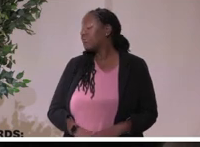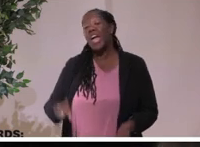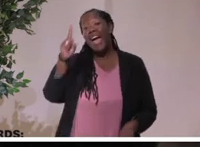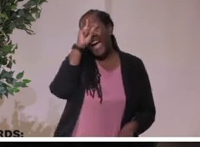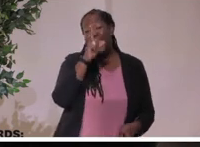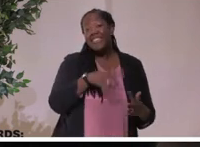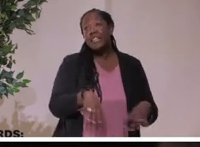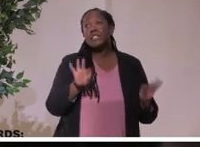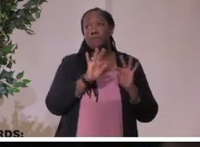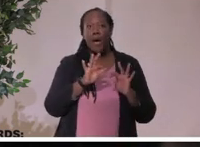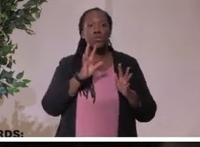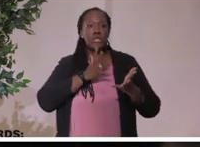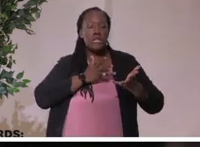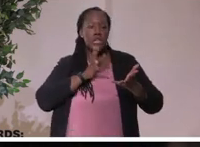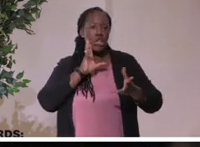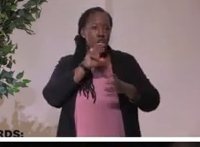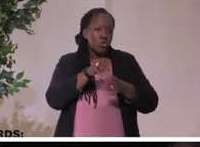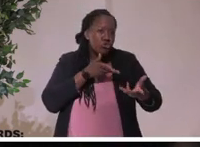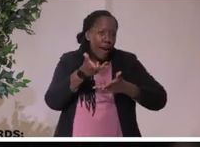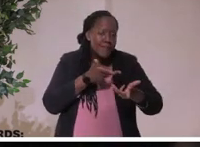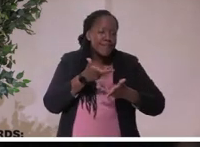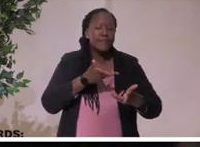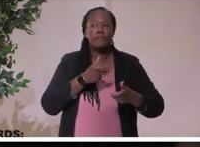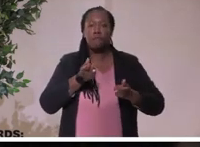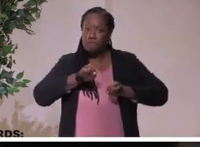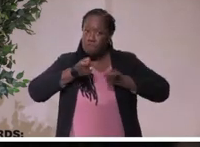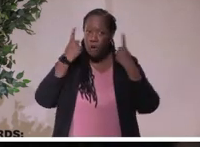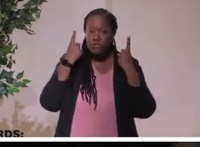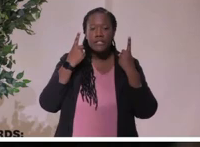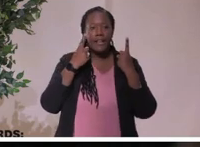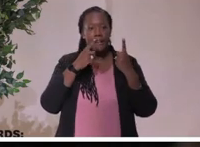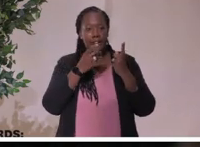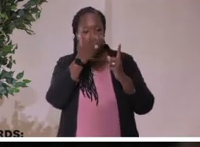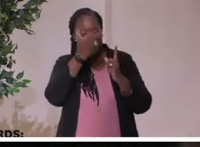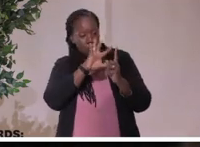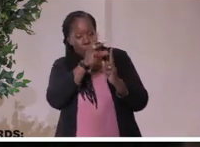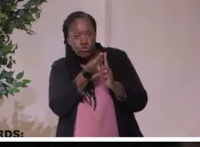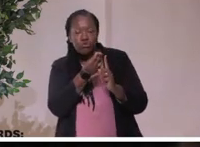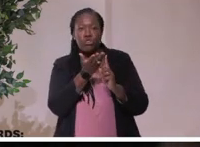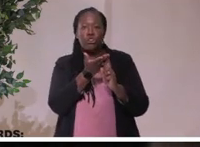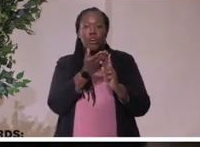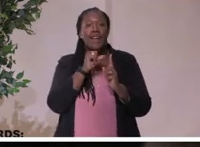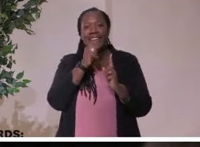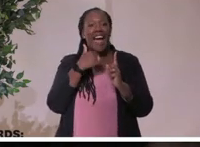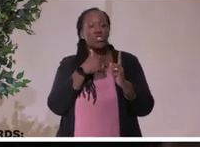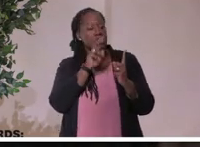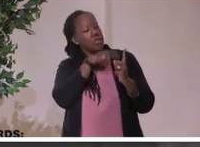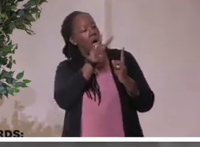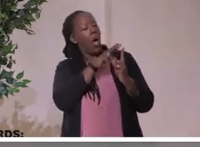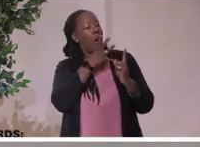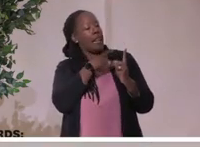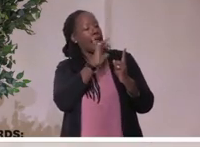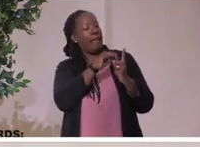interacting and understanding of other culture instead of taking of its face value and copying it. You really have